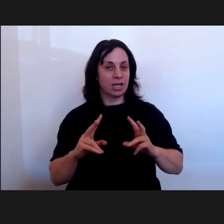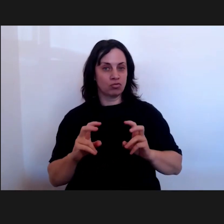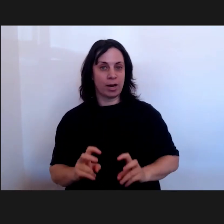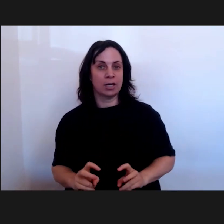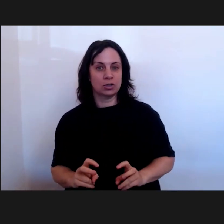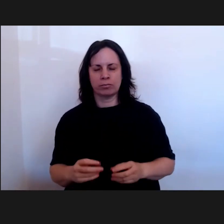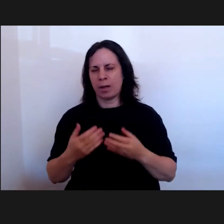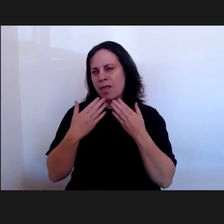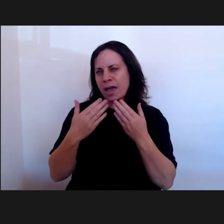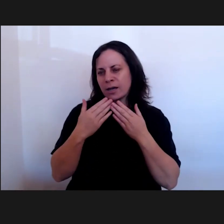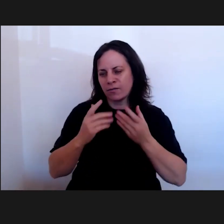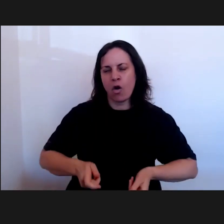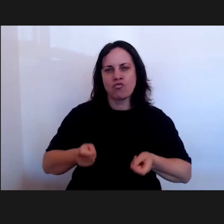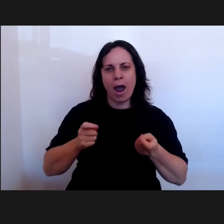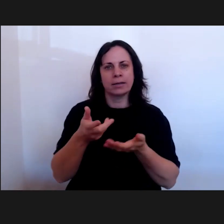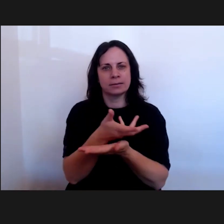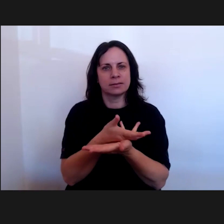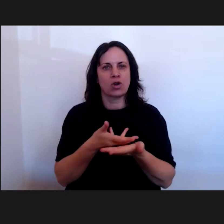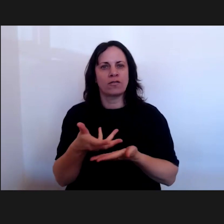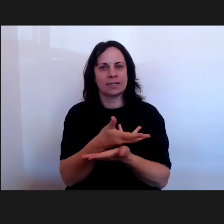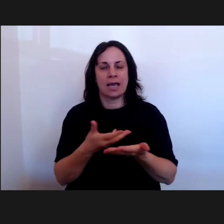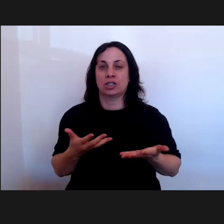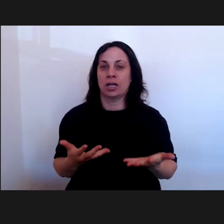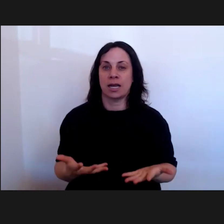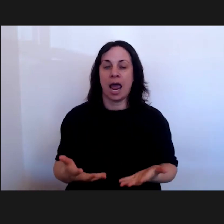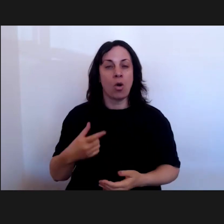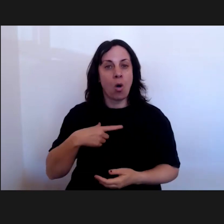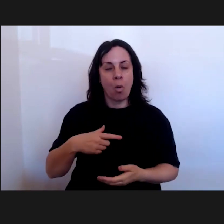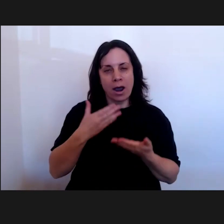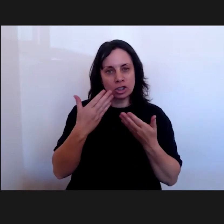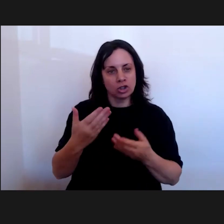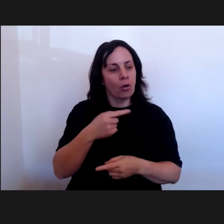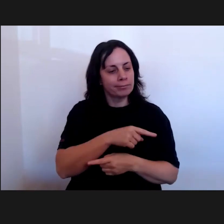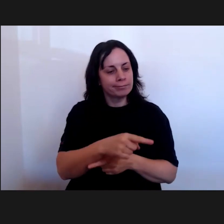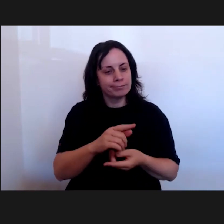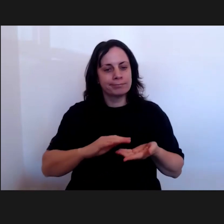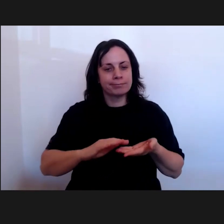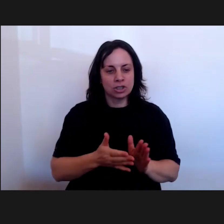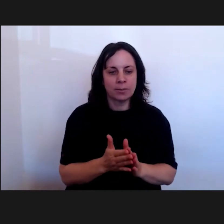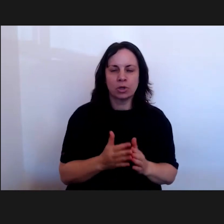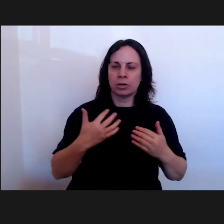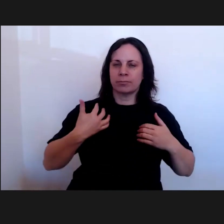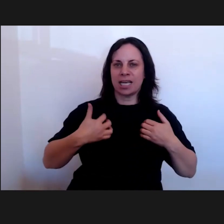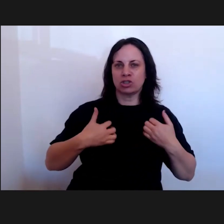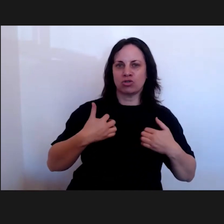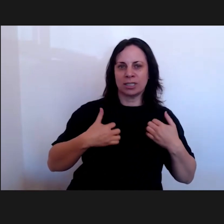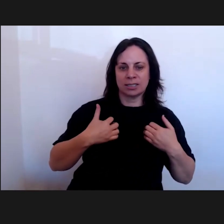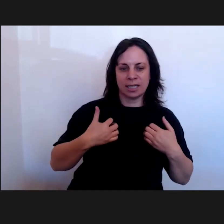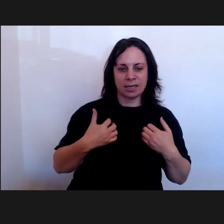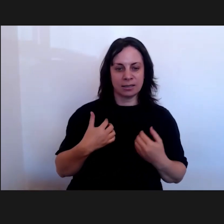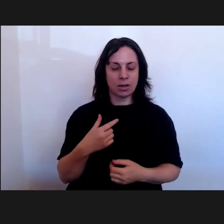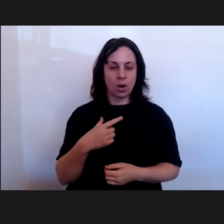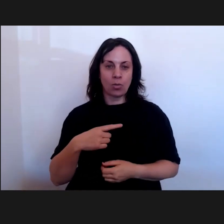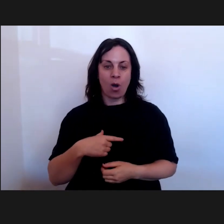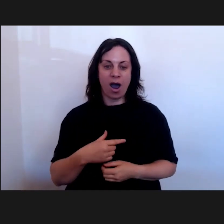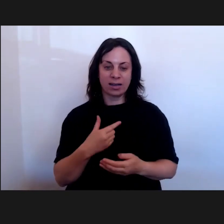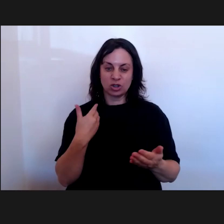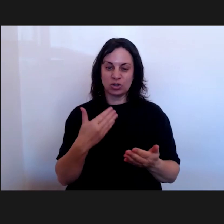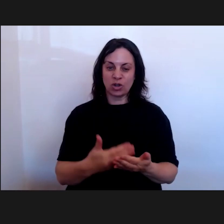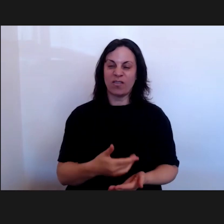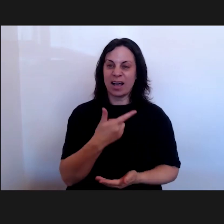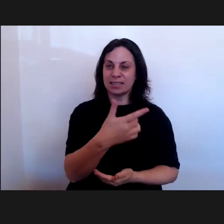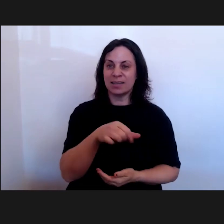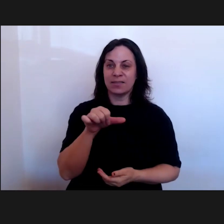having this conversation, actually, because it's actually showing that people are interested. The fact that we've got 70 people at the moment online wanting to unpack what